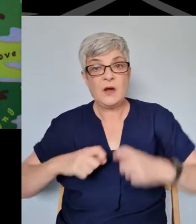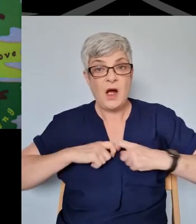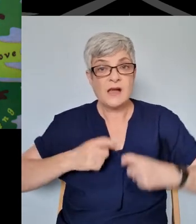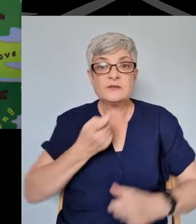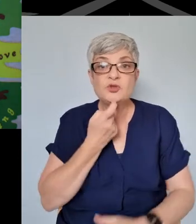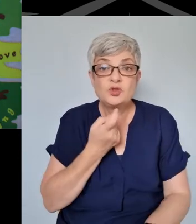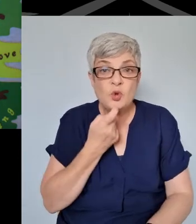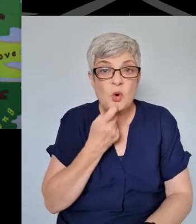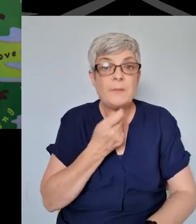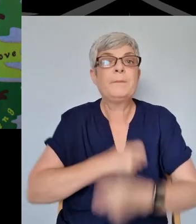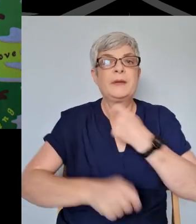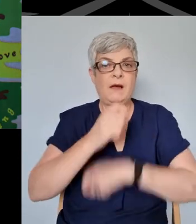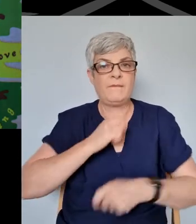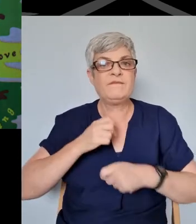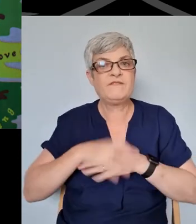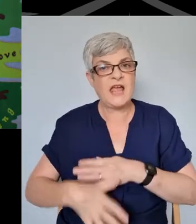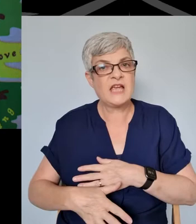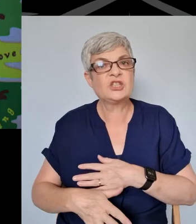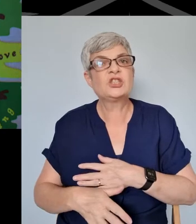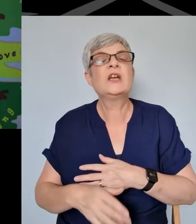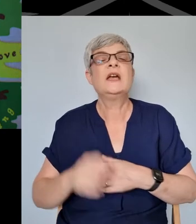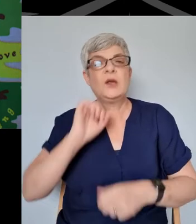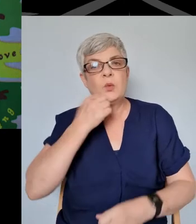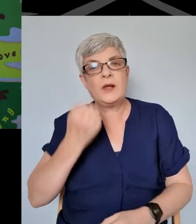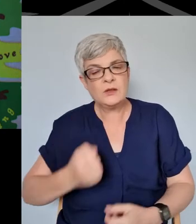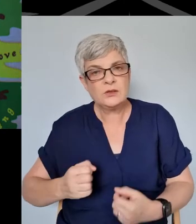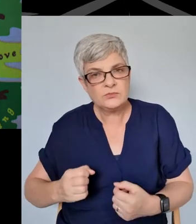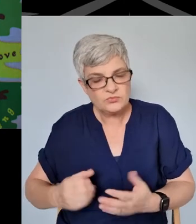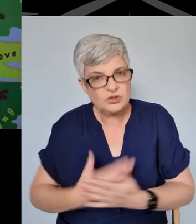of flesh. He will restore and renew his people.